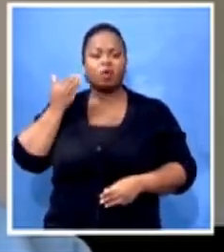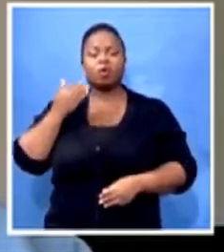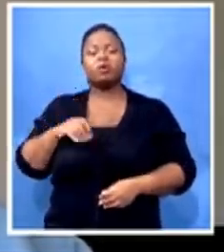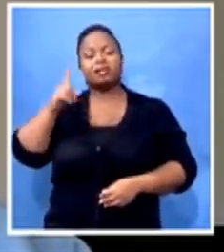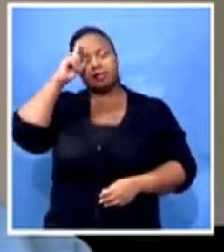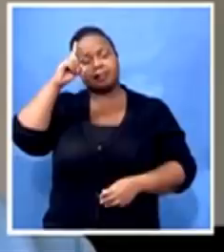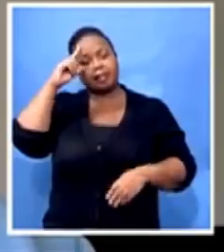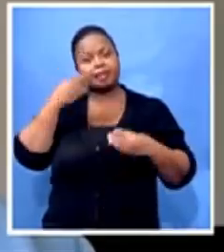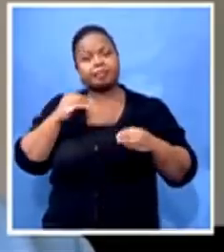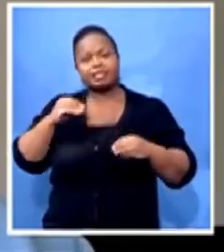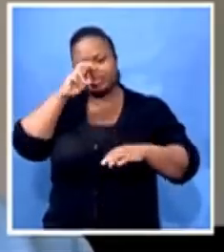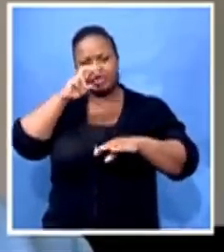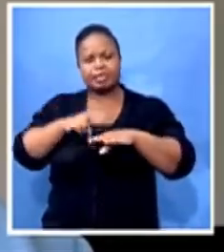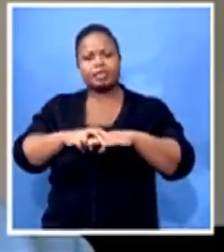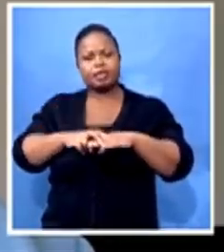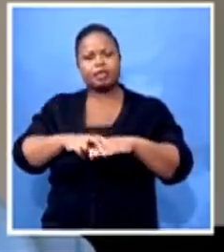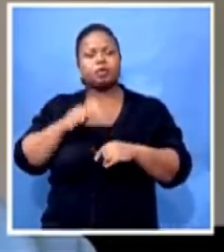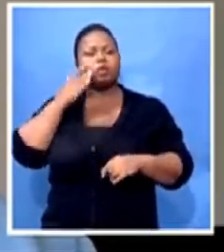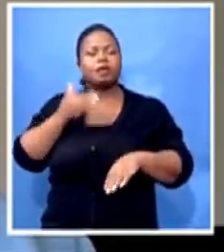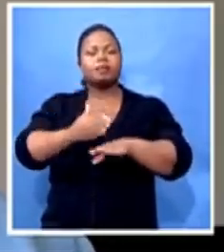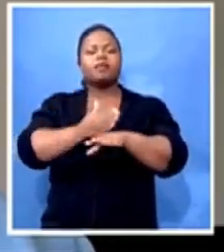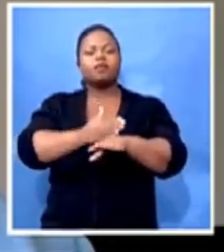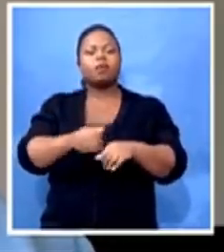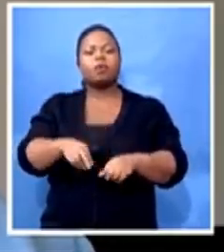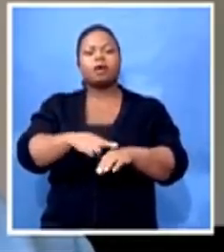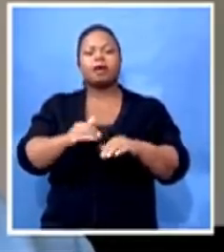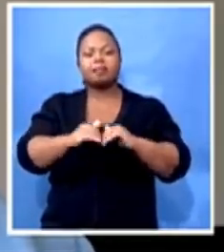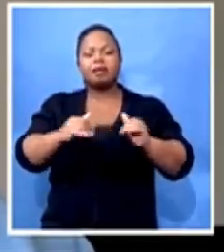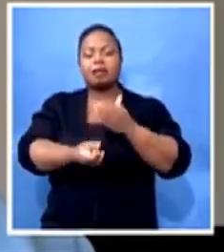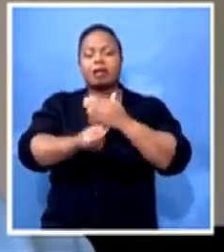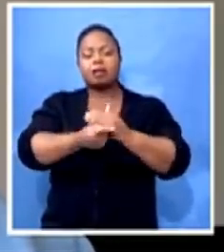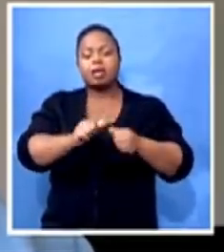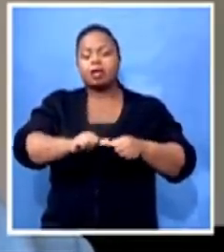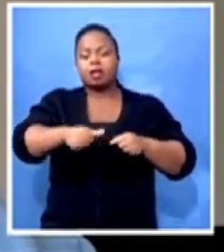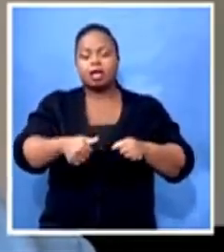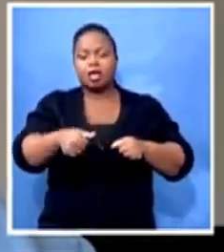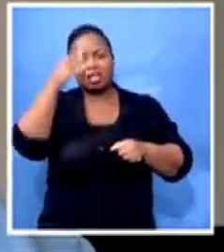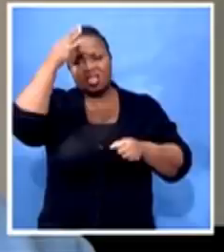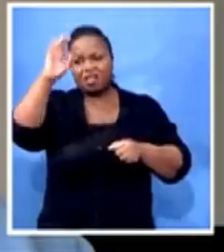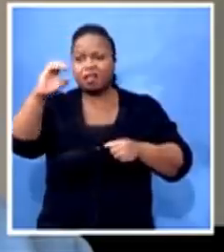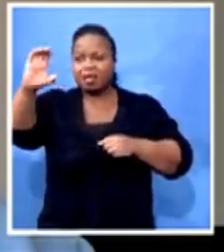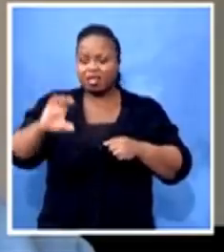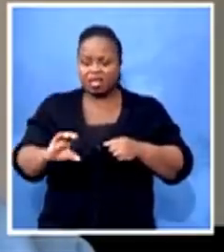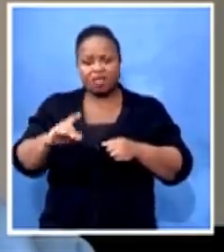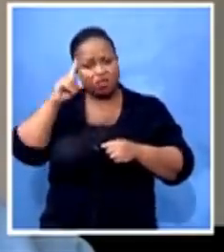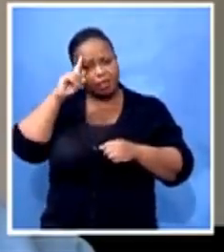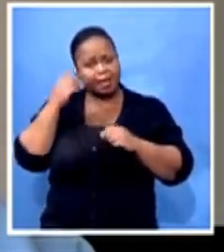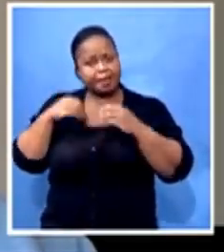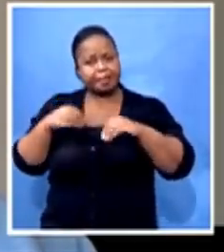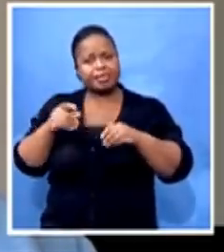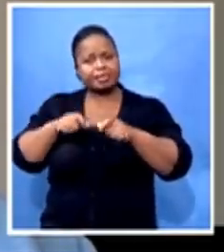of apartheid. But where we are today, the black business need to understand